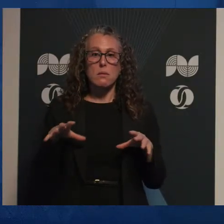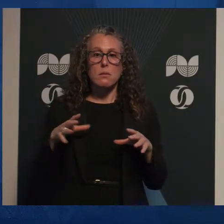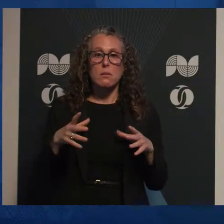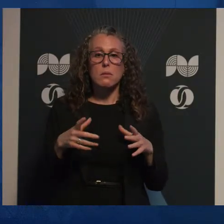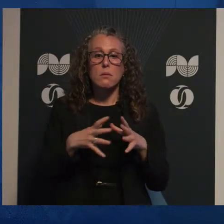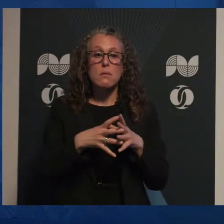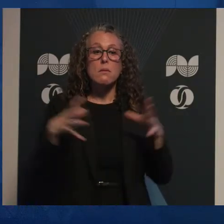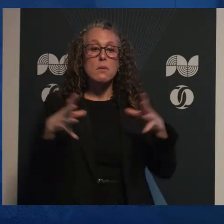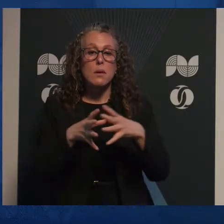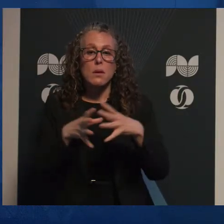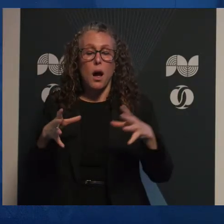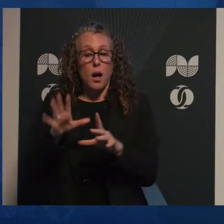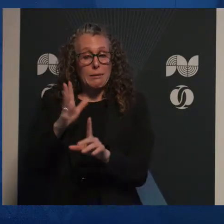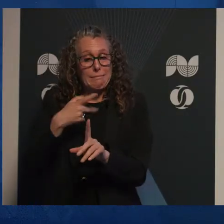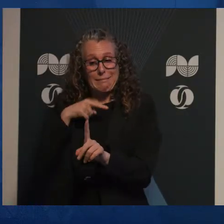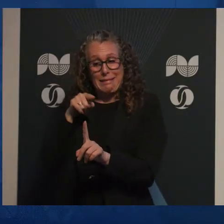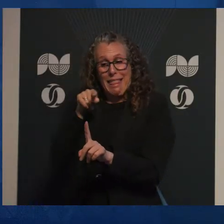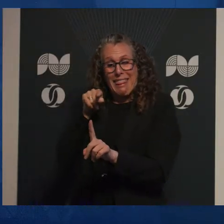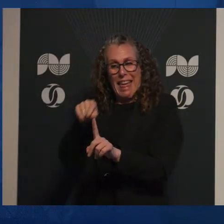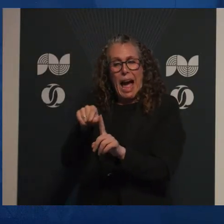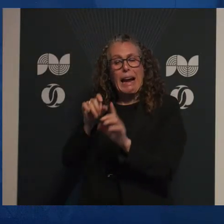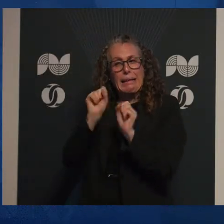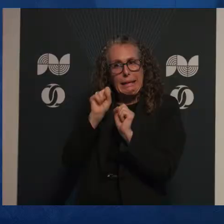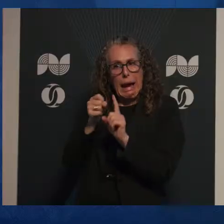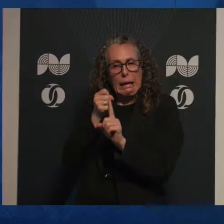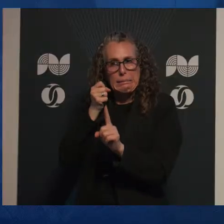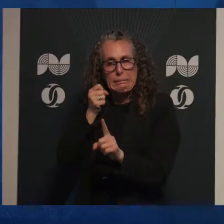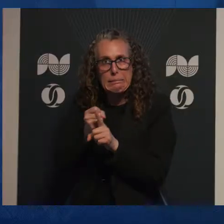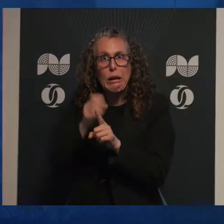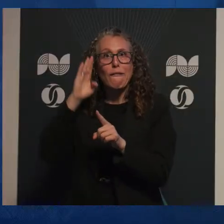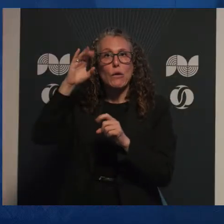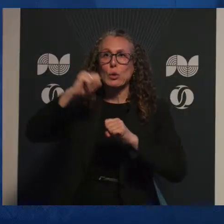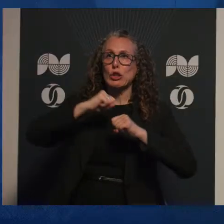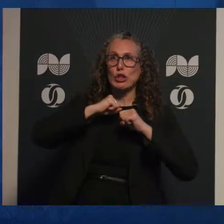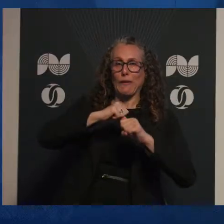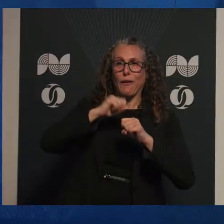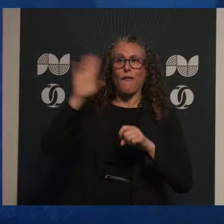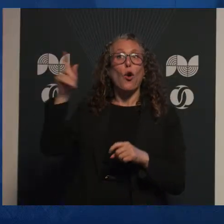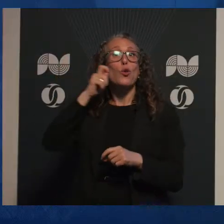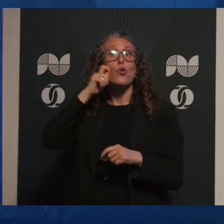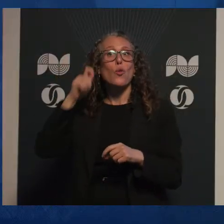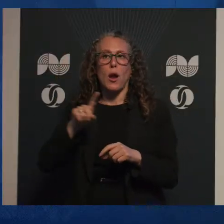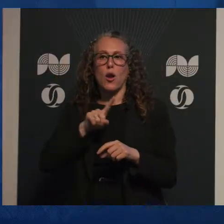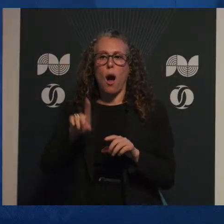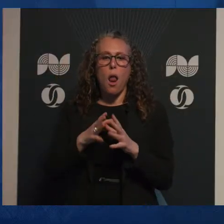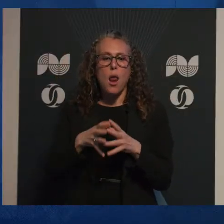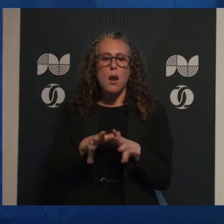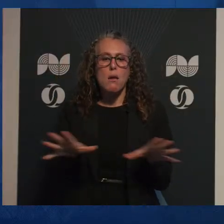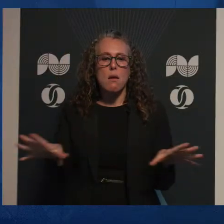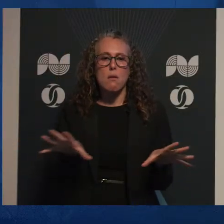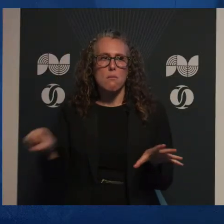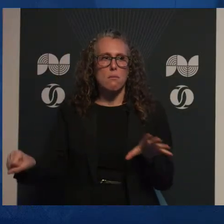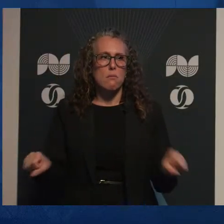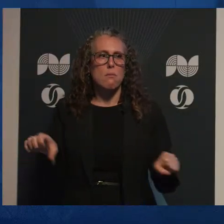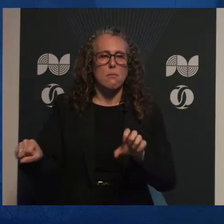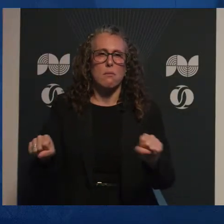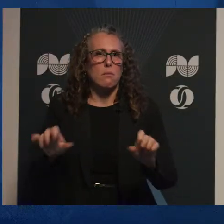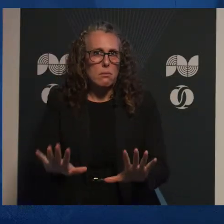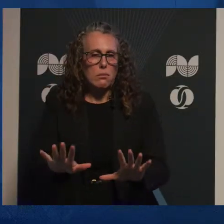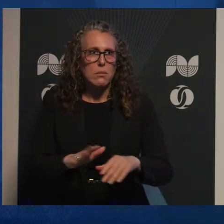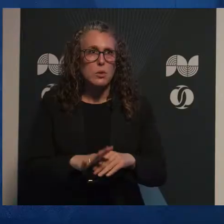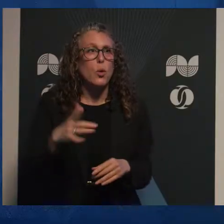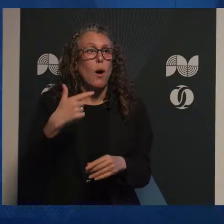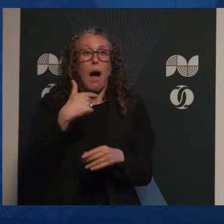in my mind, of the future security guarantees that will exist for Ukraine. So I think my message to many in the audience today would